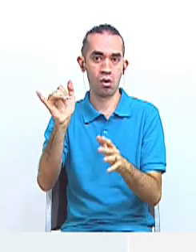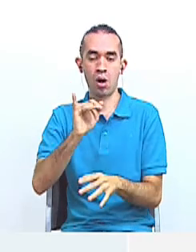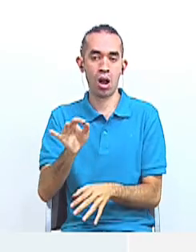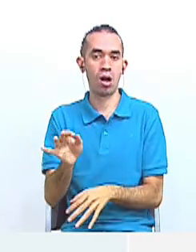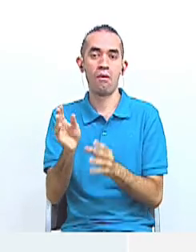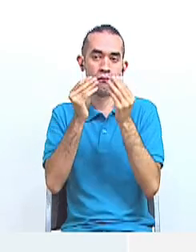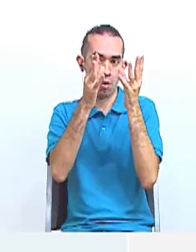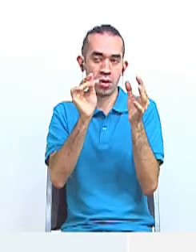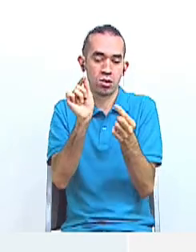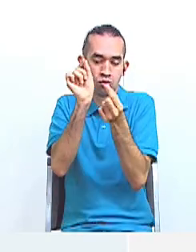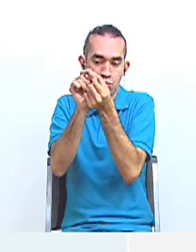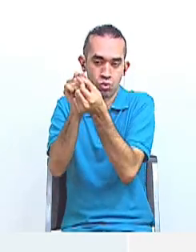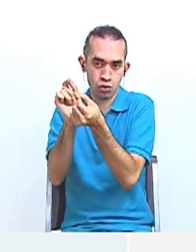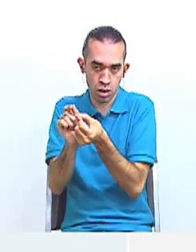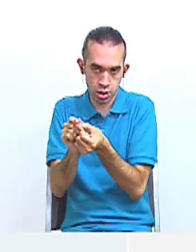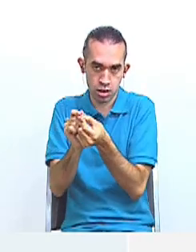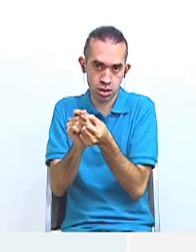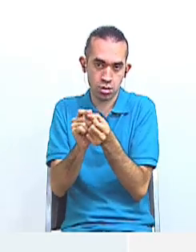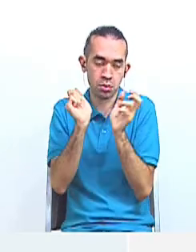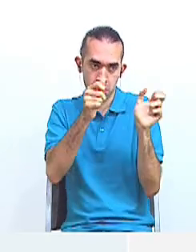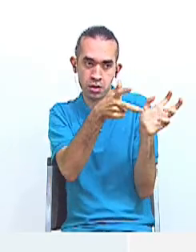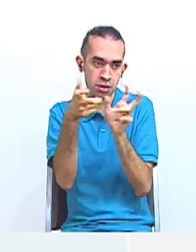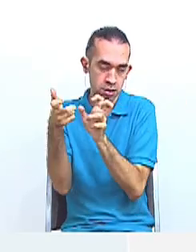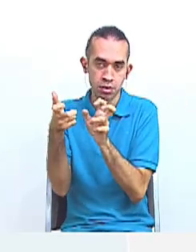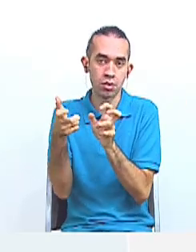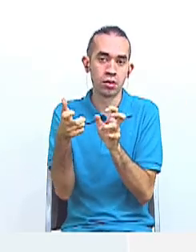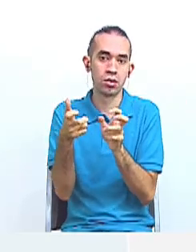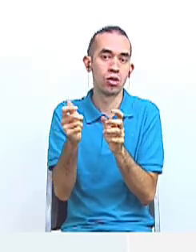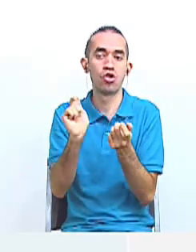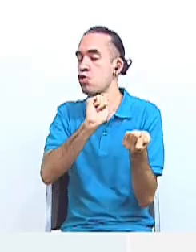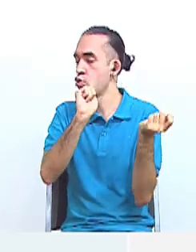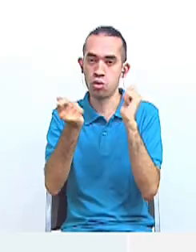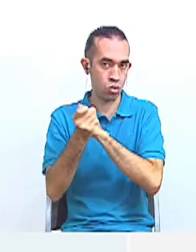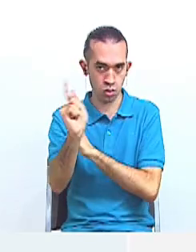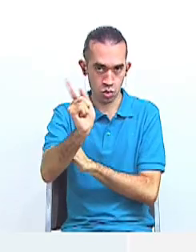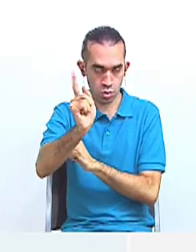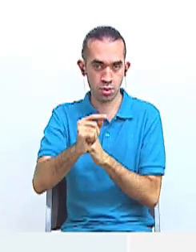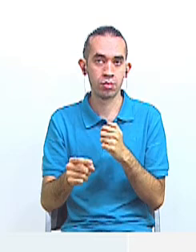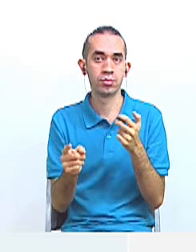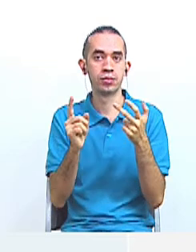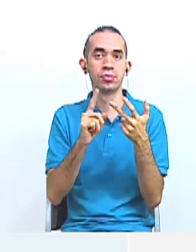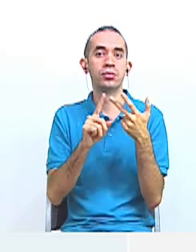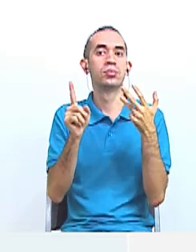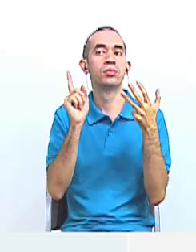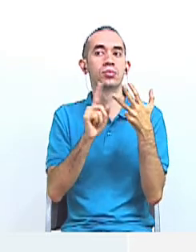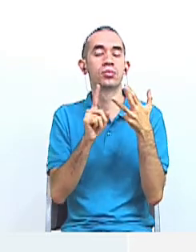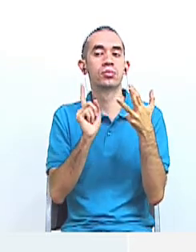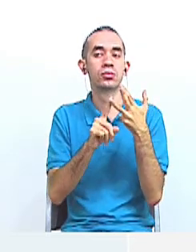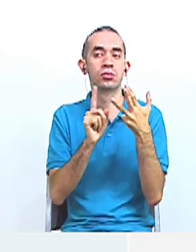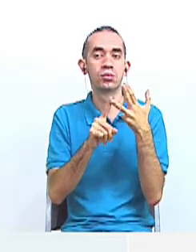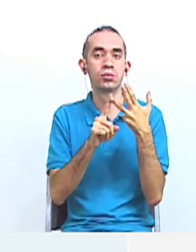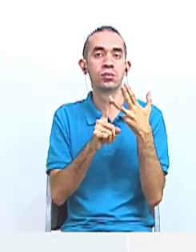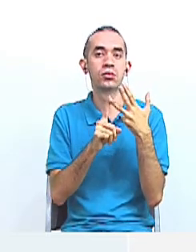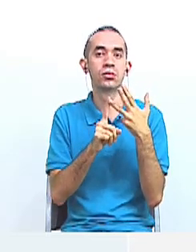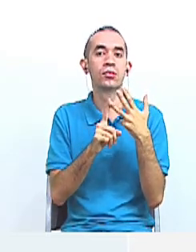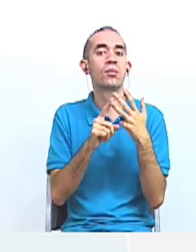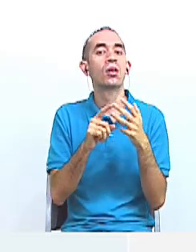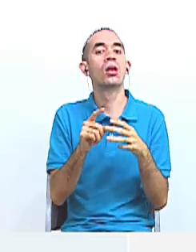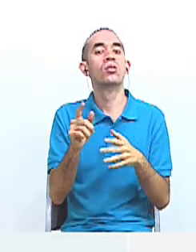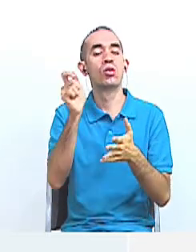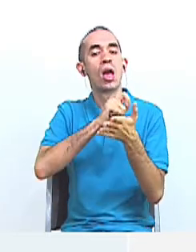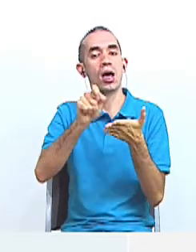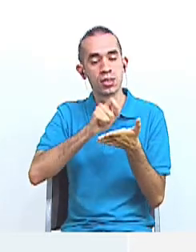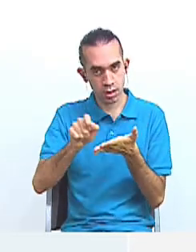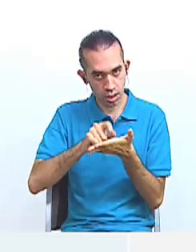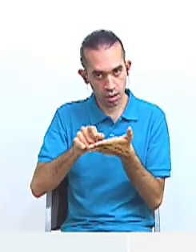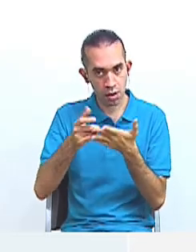can extract. And remember that those are things that don't change. I wrote a short biography using verbs